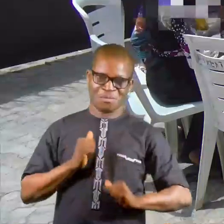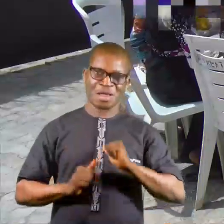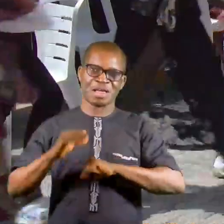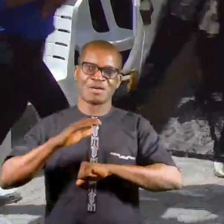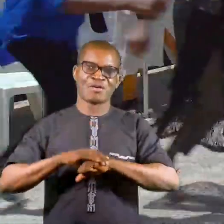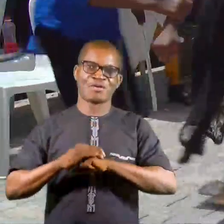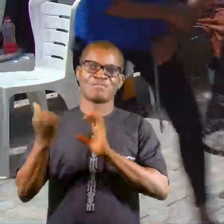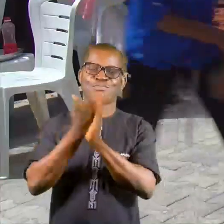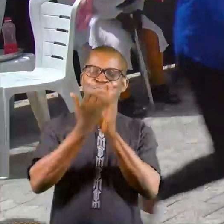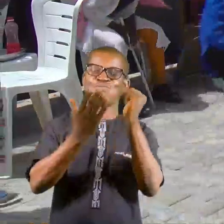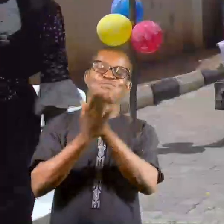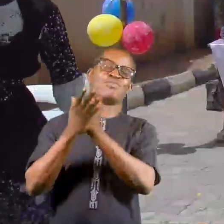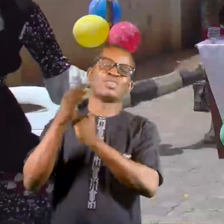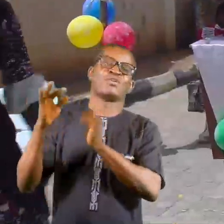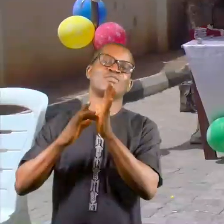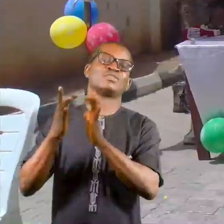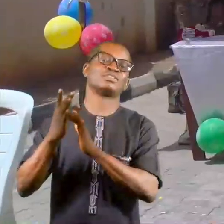drama on the crucifixion of Jesus Christ.